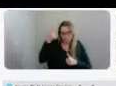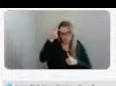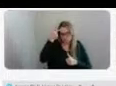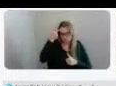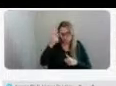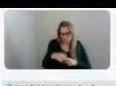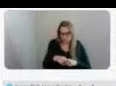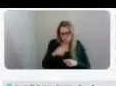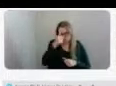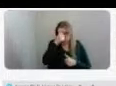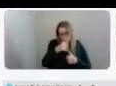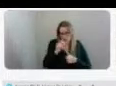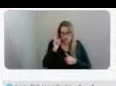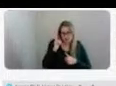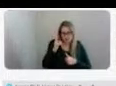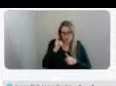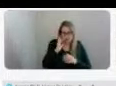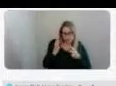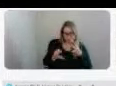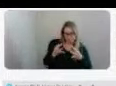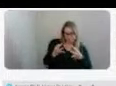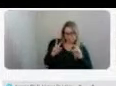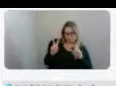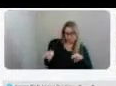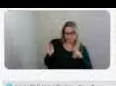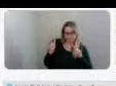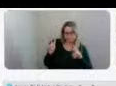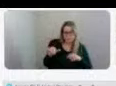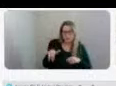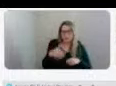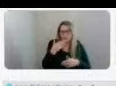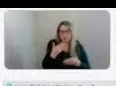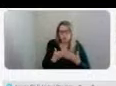history will judge you thank you for your kind attention